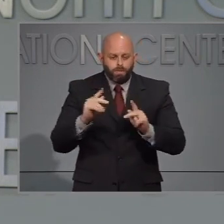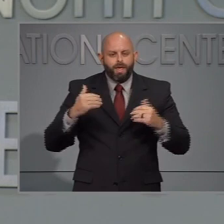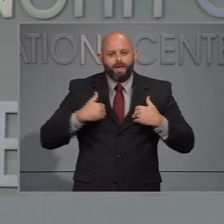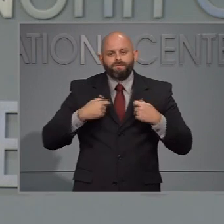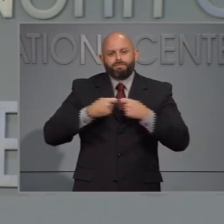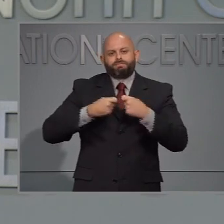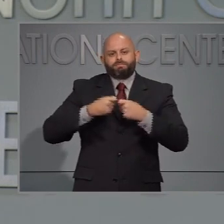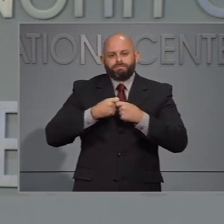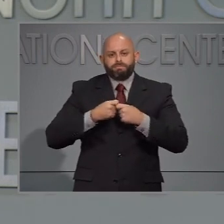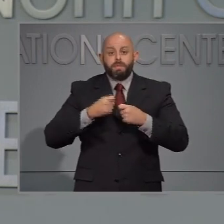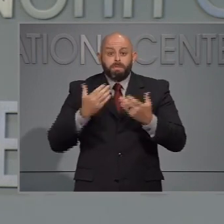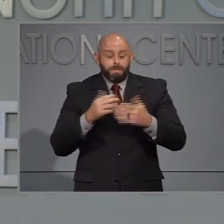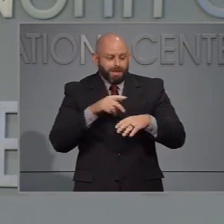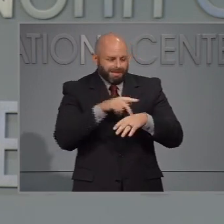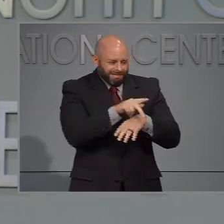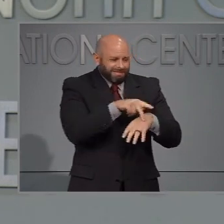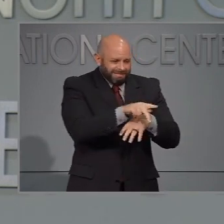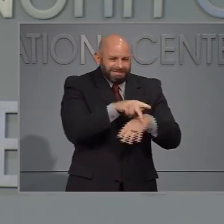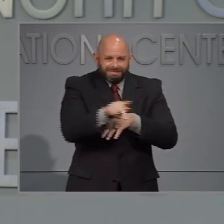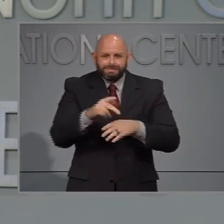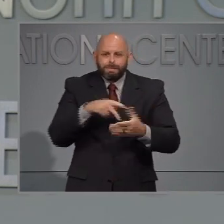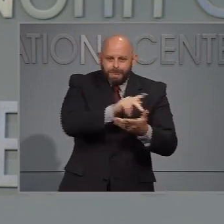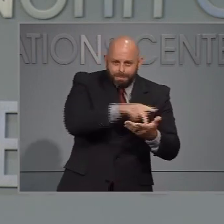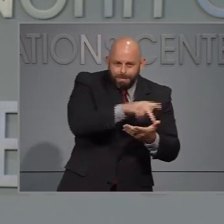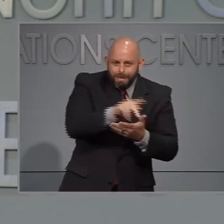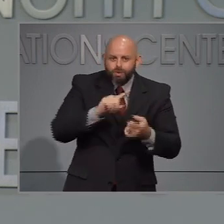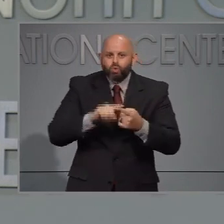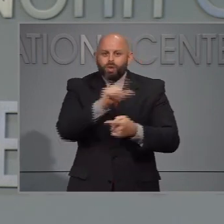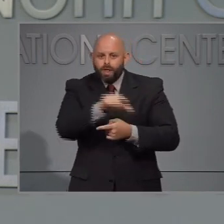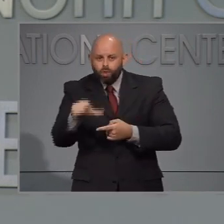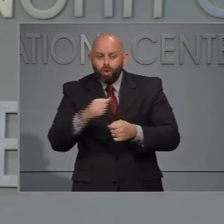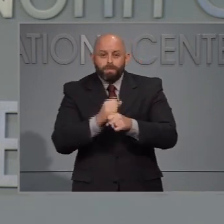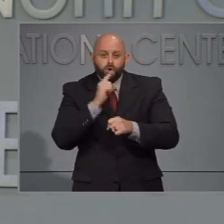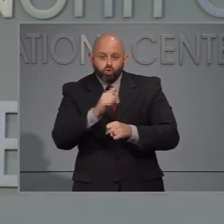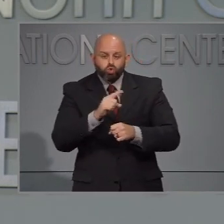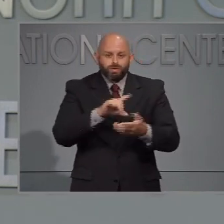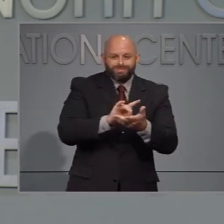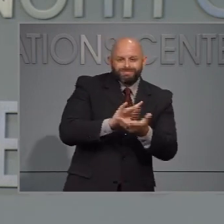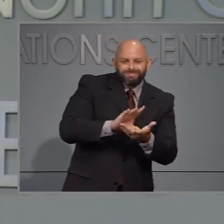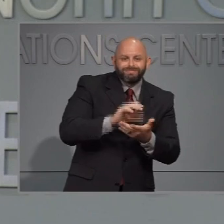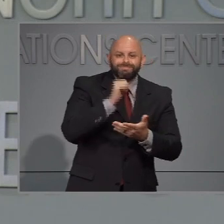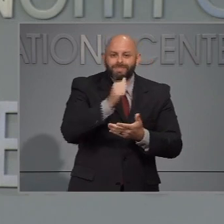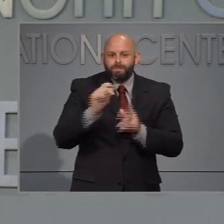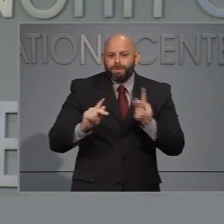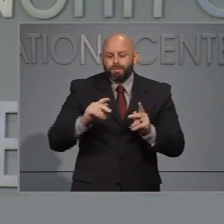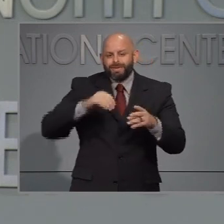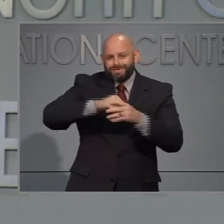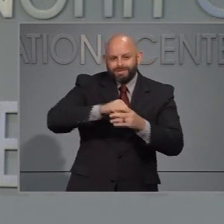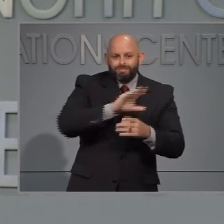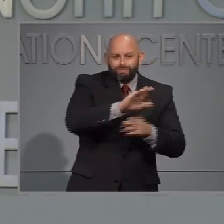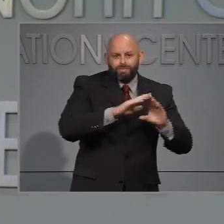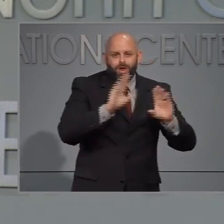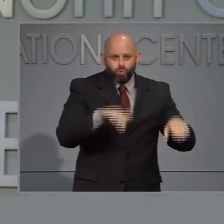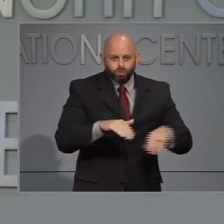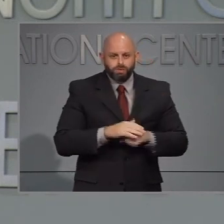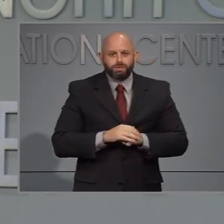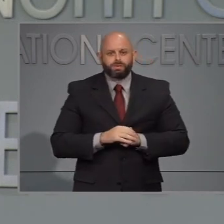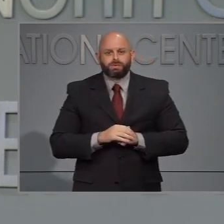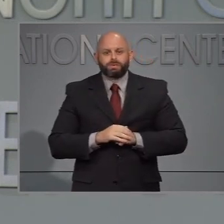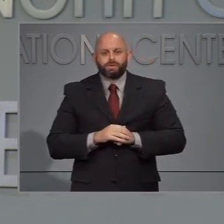landlords to make sure that renters were not evicted. Some real concerns have been